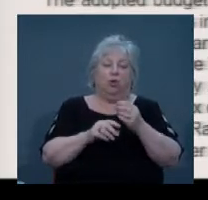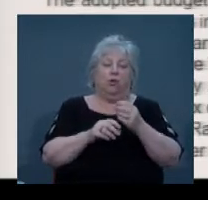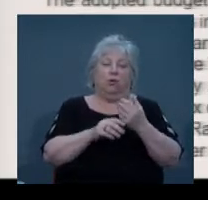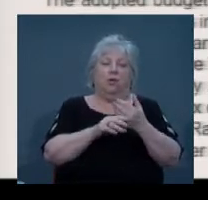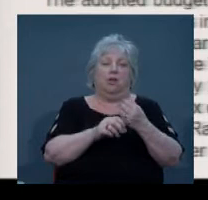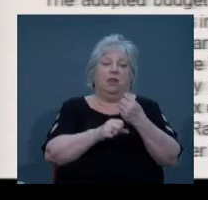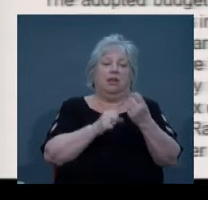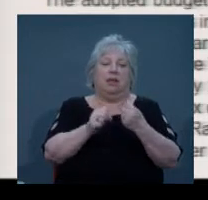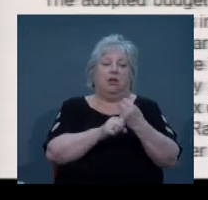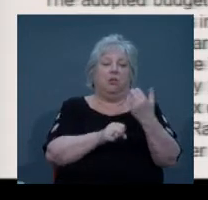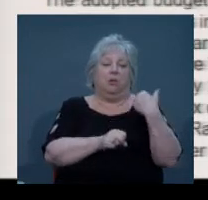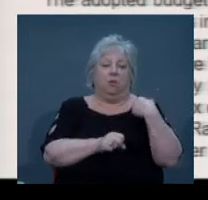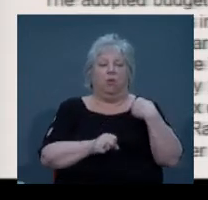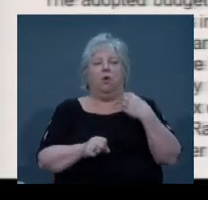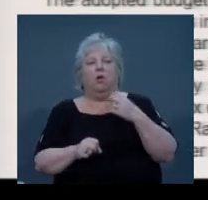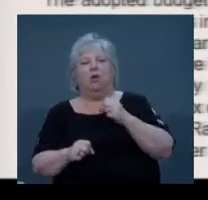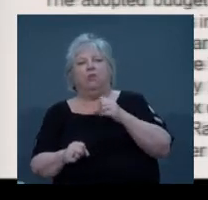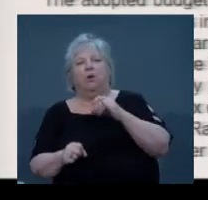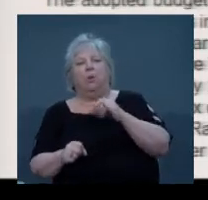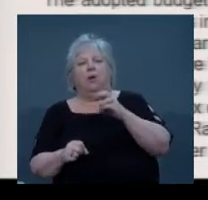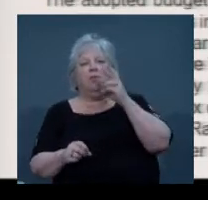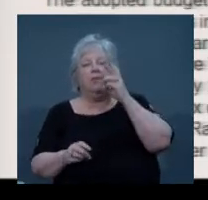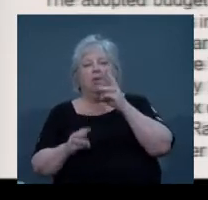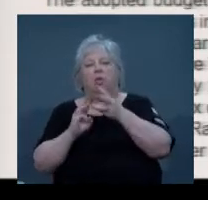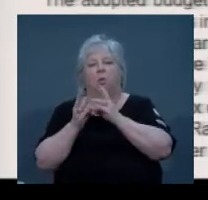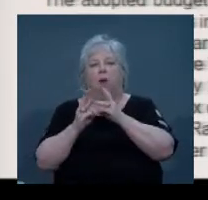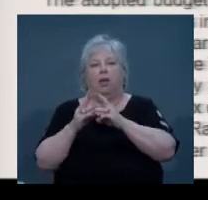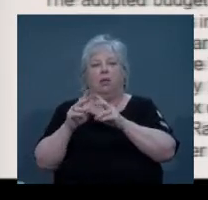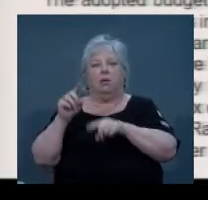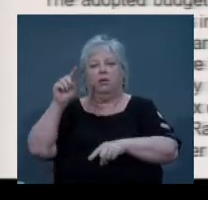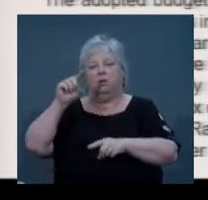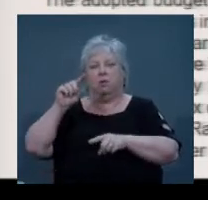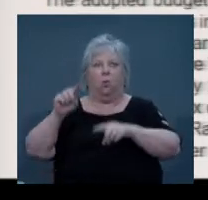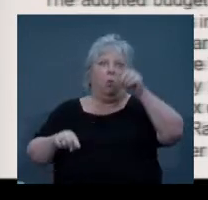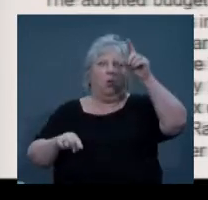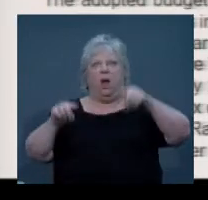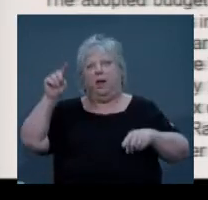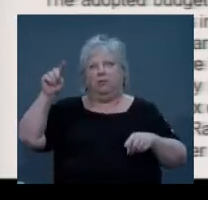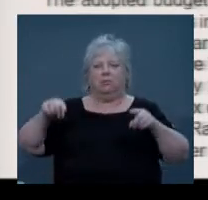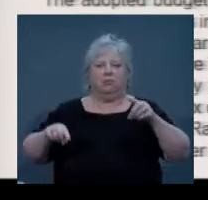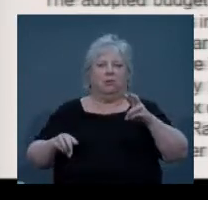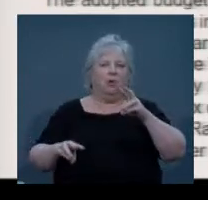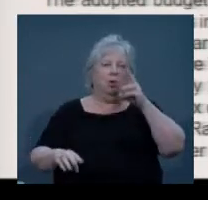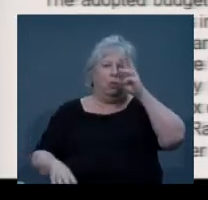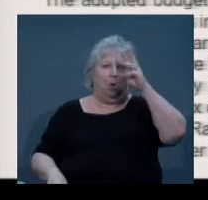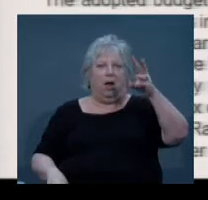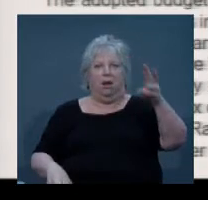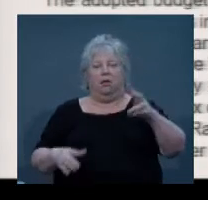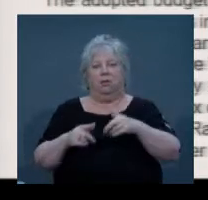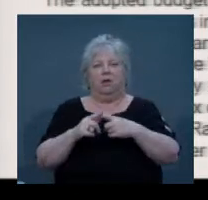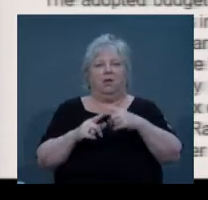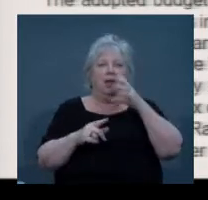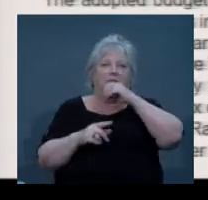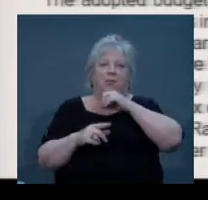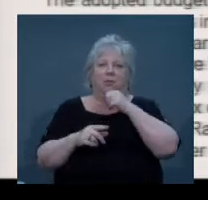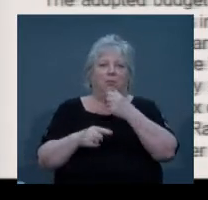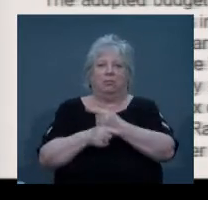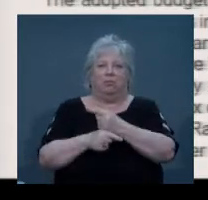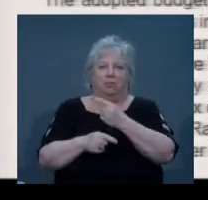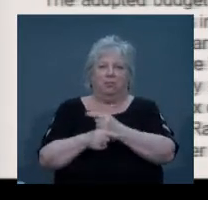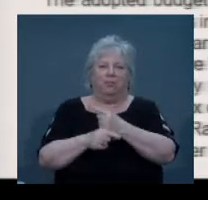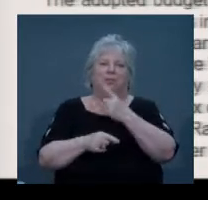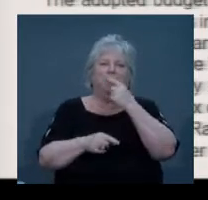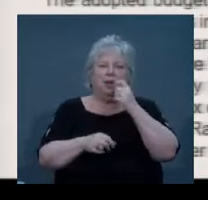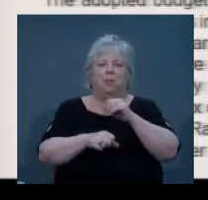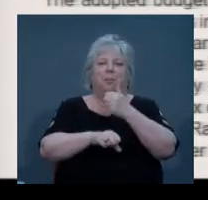have wild weather variances from the previous year, then the revenue, the estimates are not going to be accurate because they're